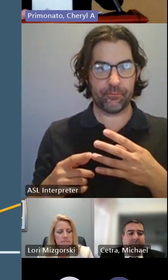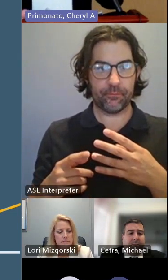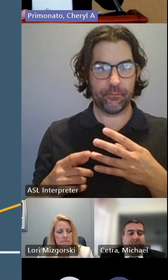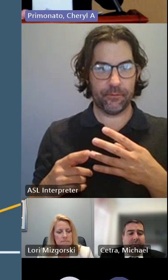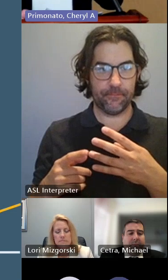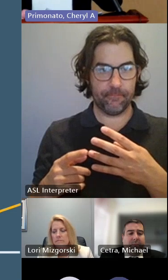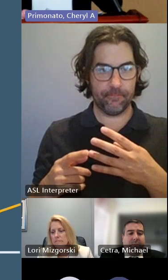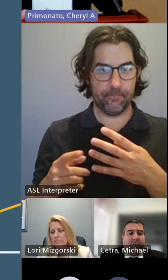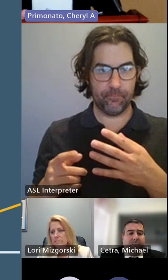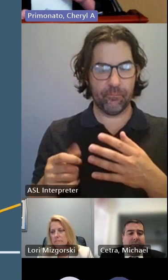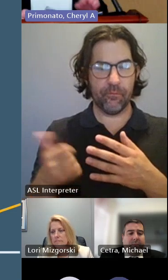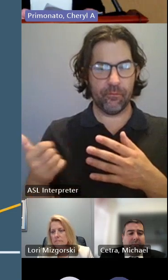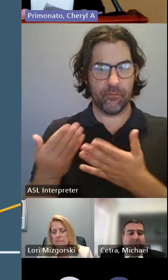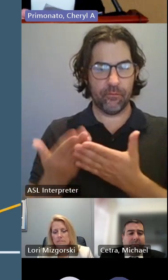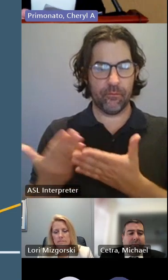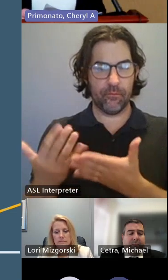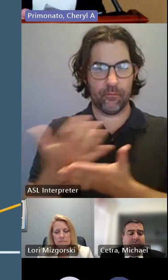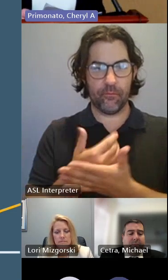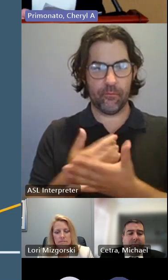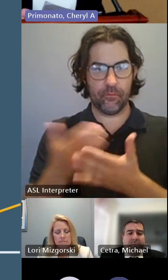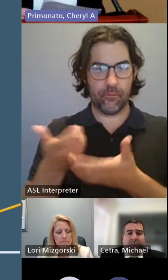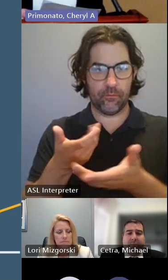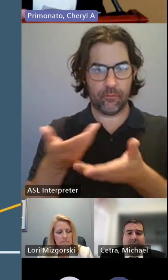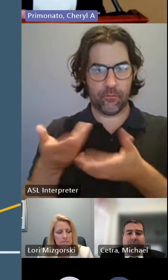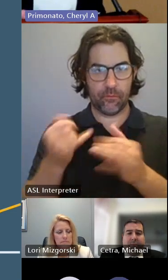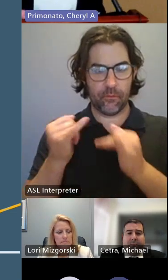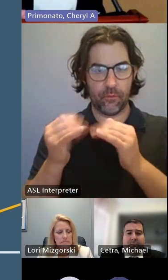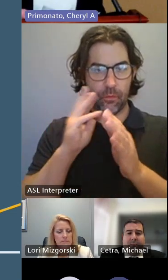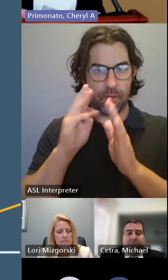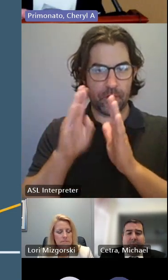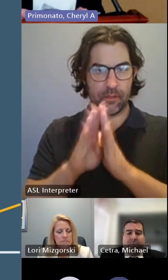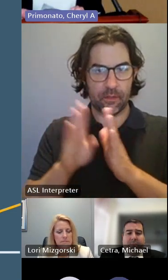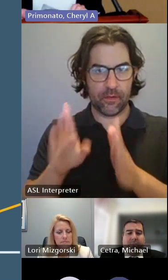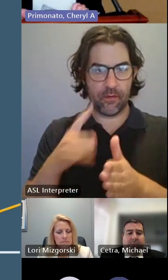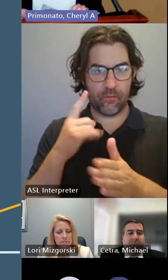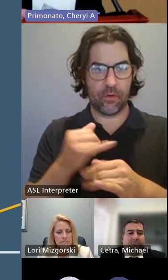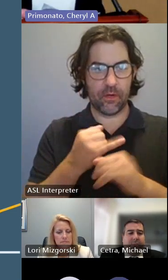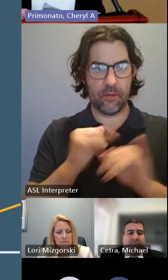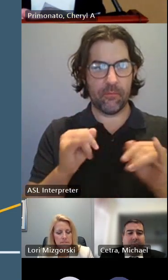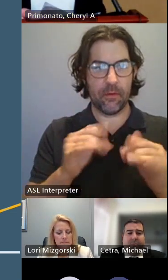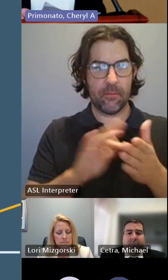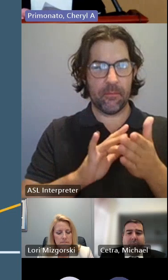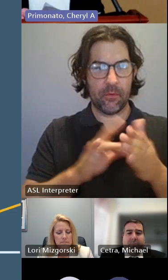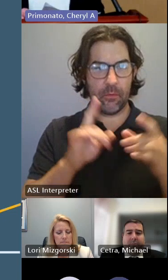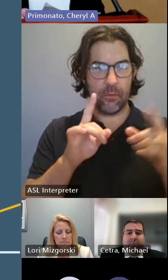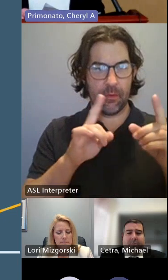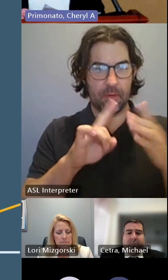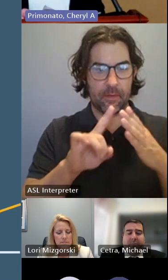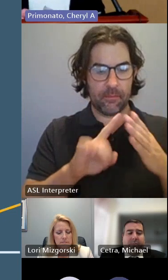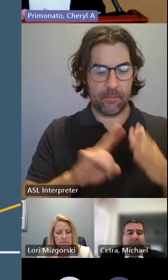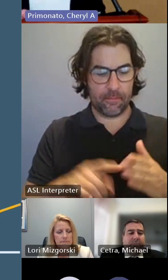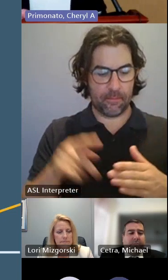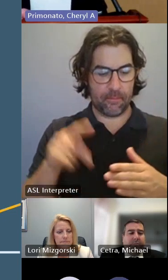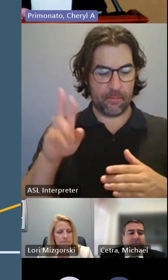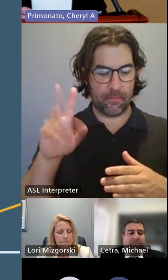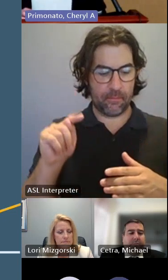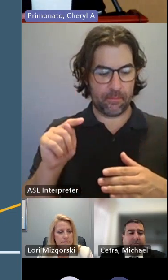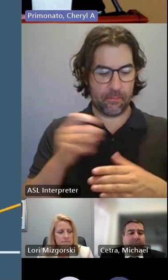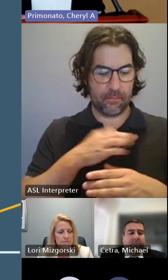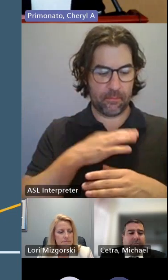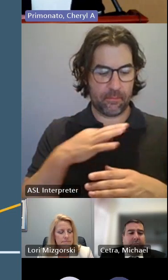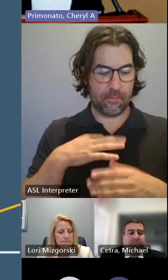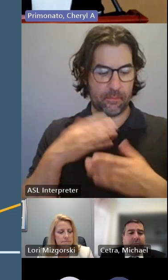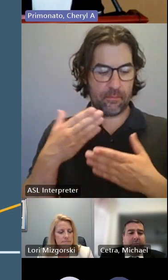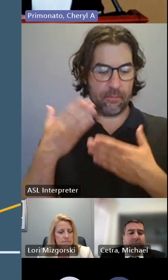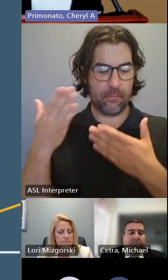other evidence relevant to claims, and transporting claimants to independent medical examinations. PRT staff recommends